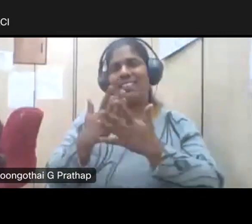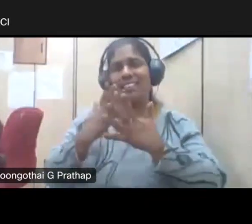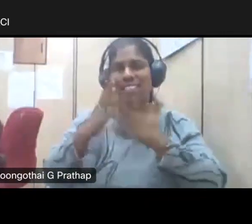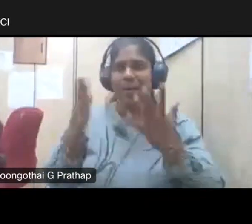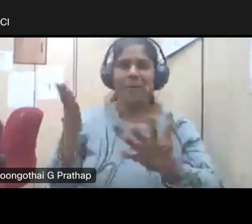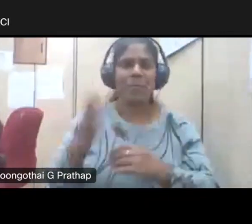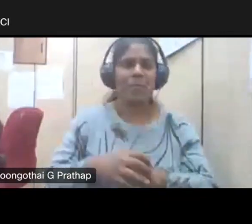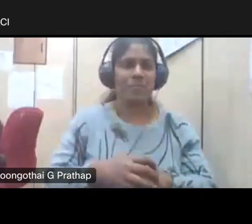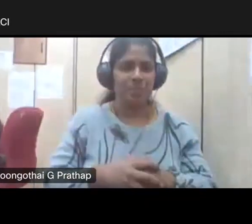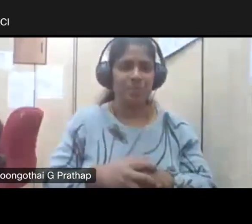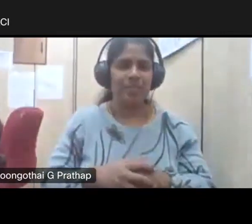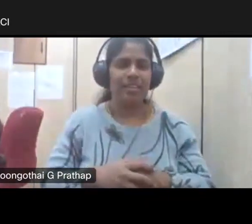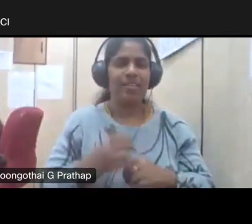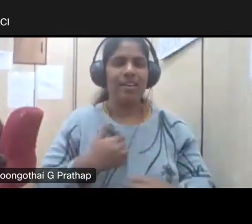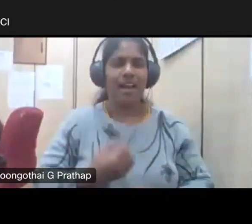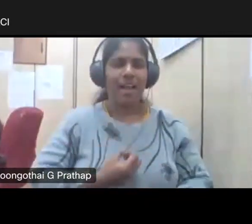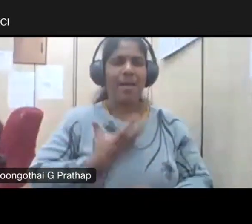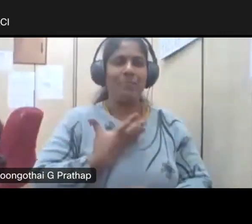We are happy to have with us